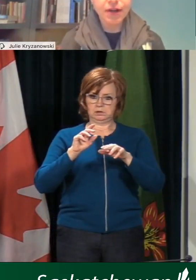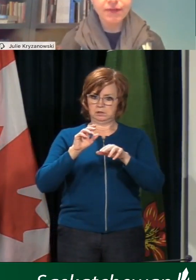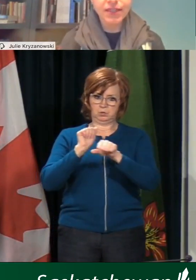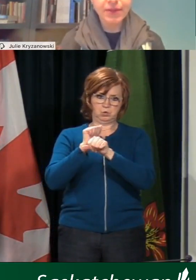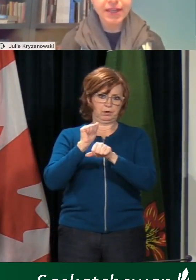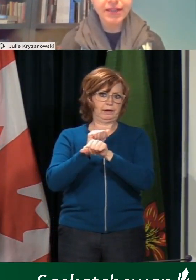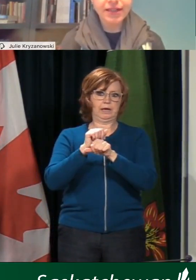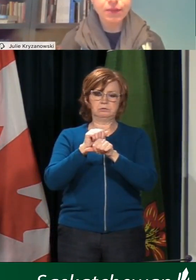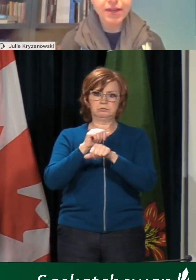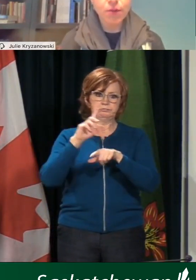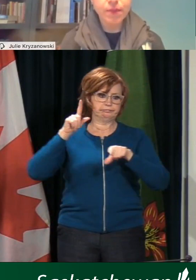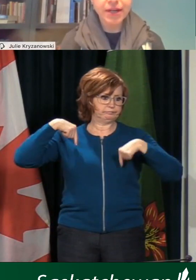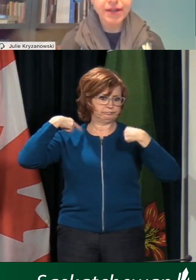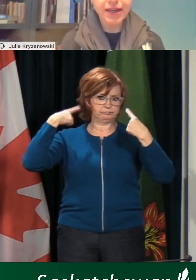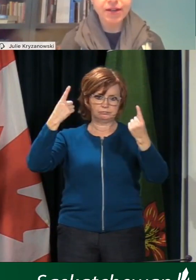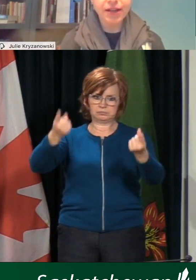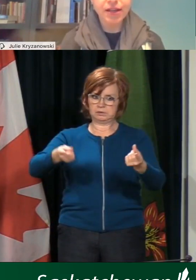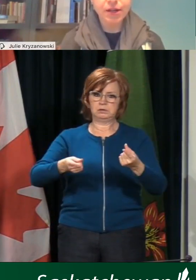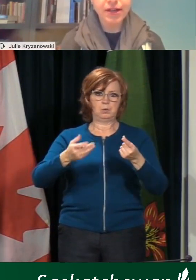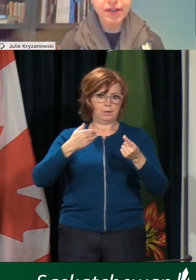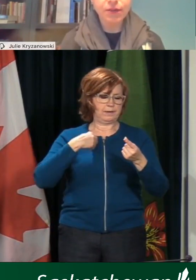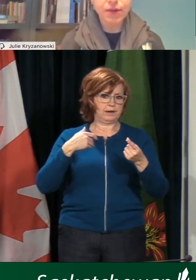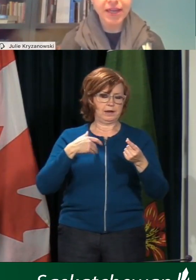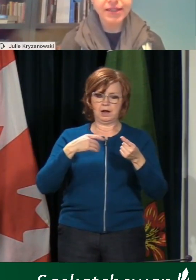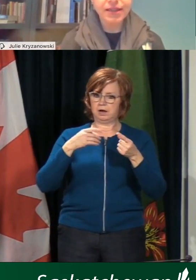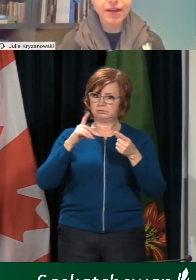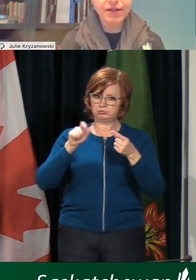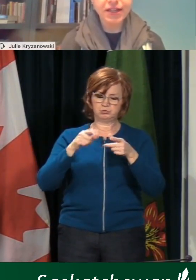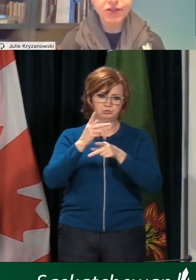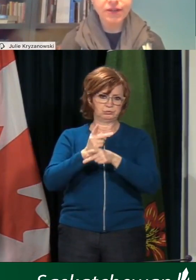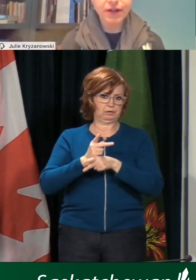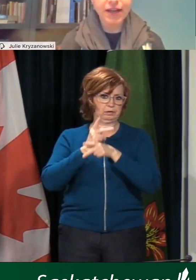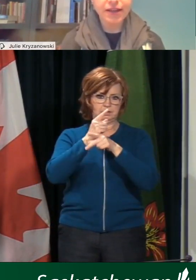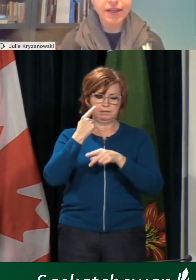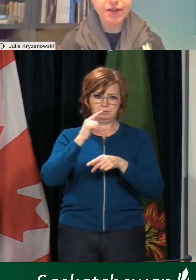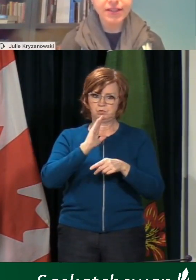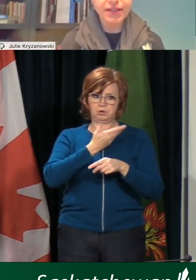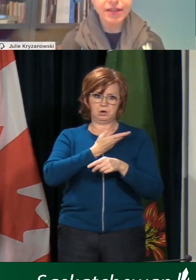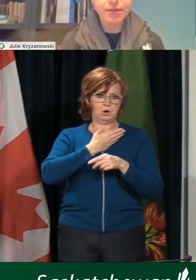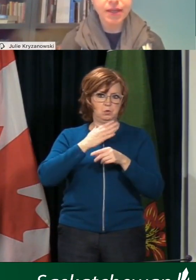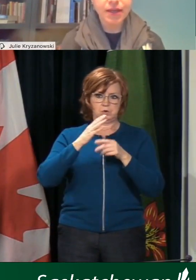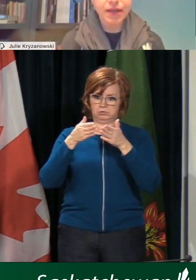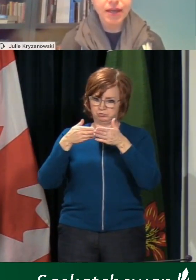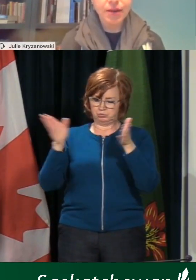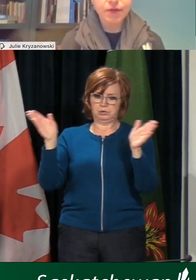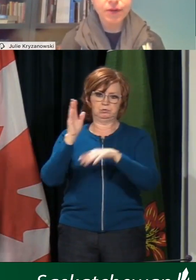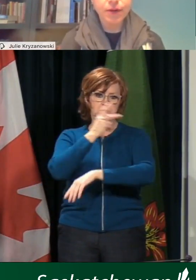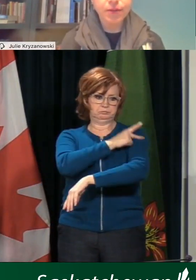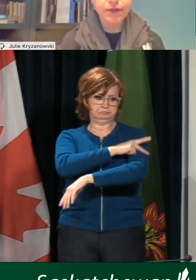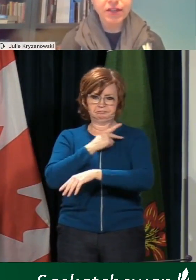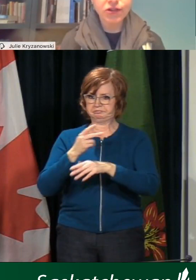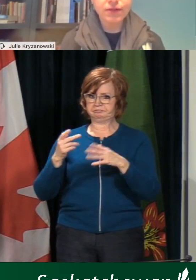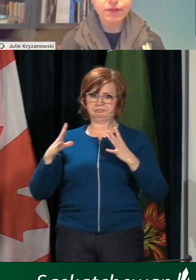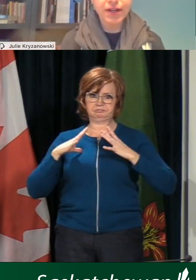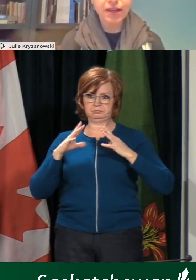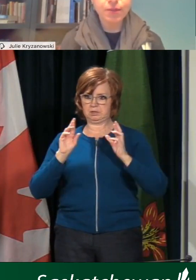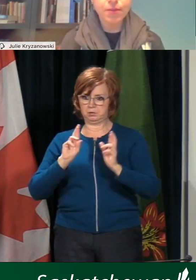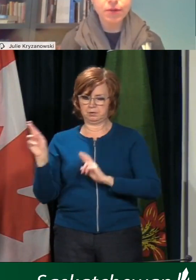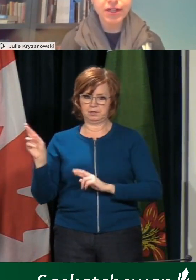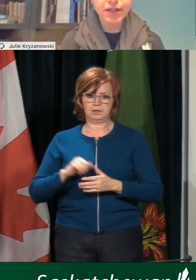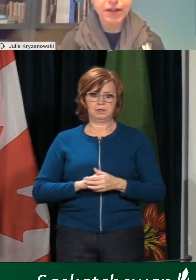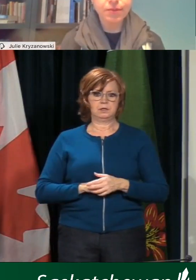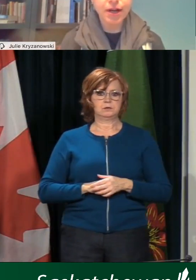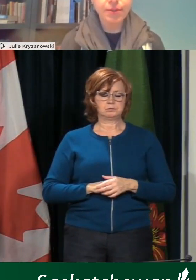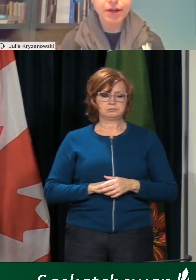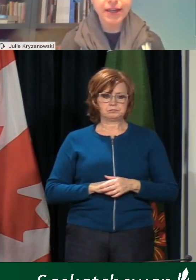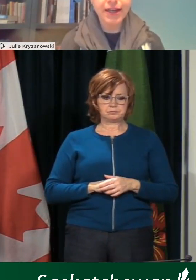province begins to reopen, care in the community remains the foundation of our healthcare system for prevention, for health promotion, and